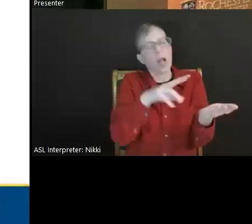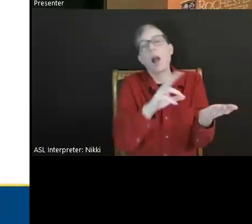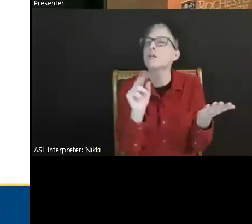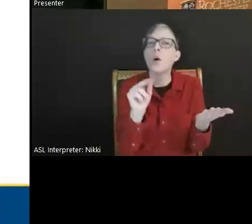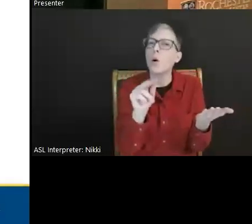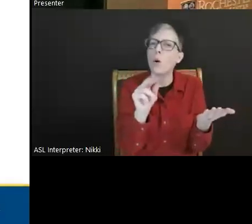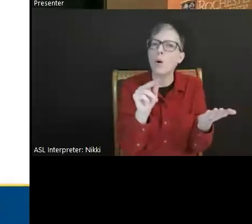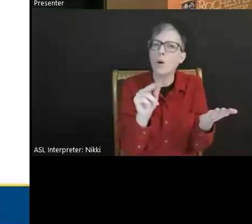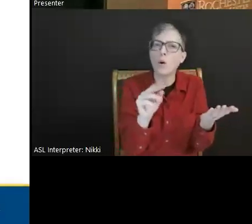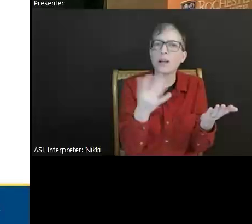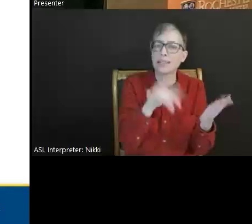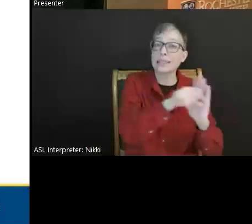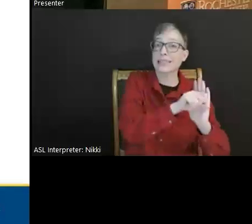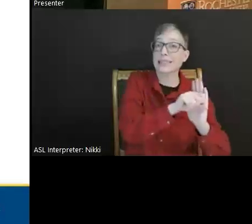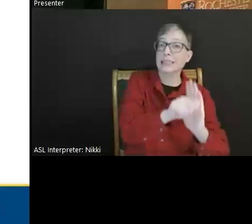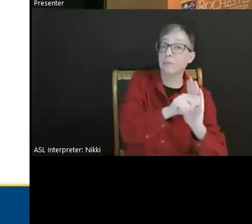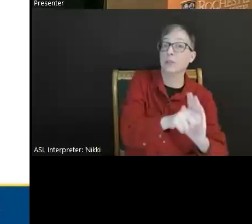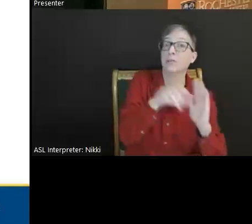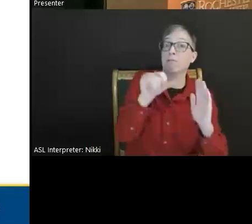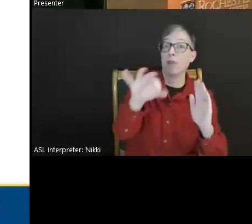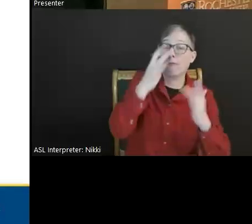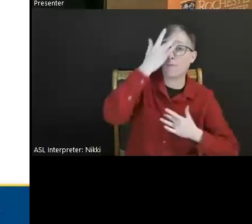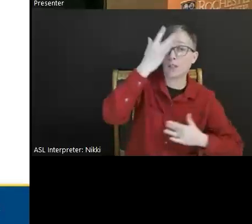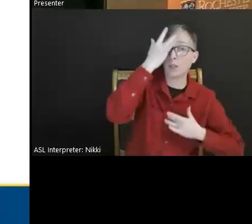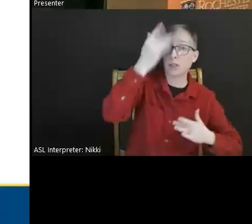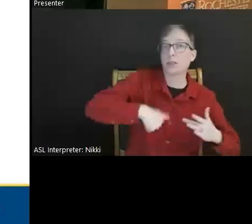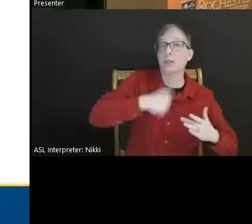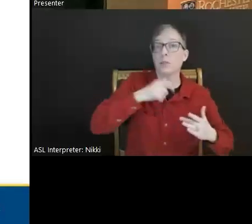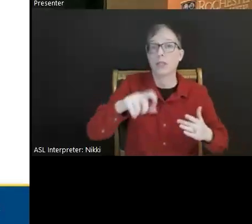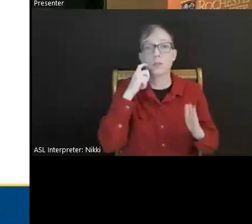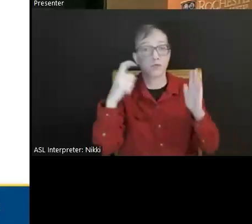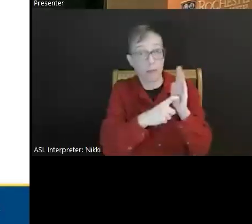but really as a symptom of illness that we need to consider and address.